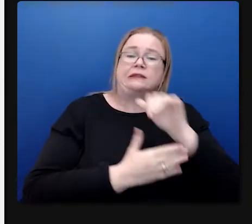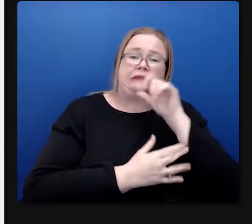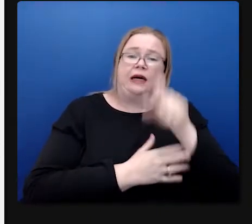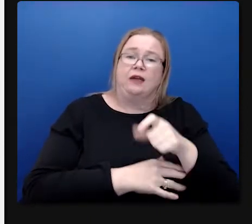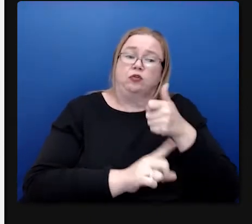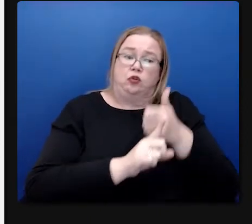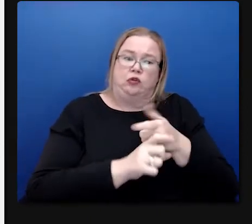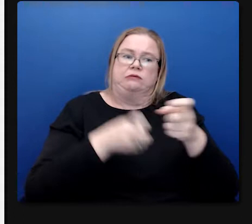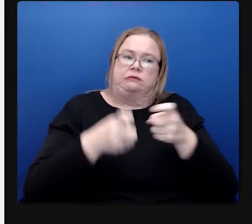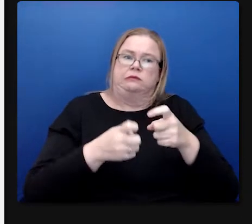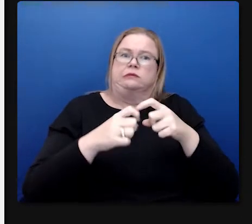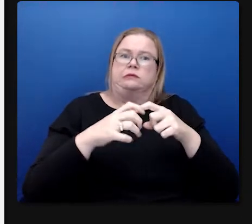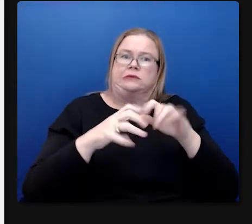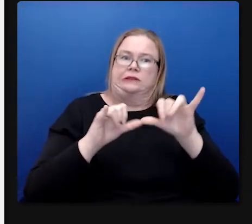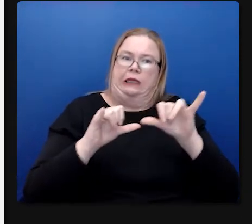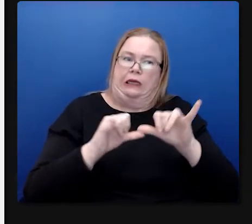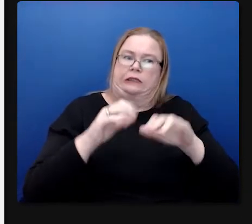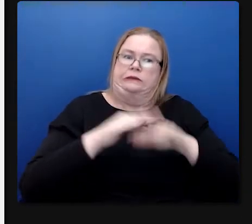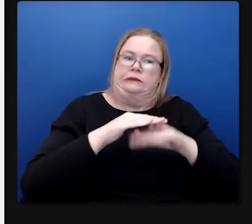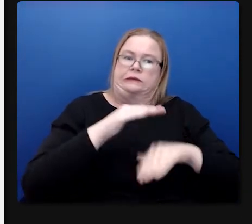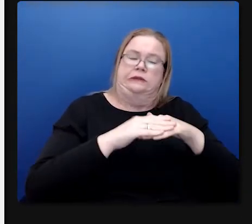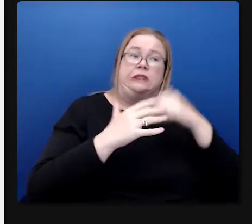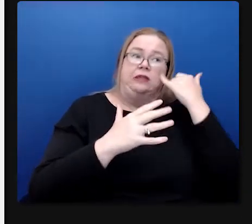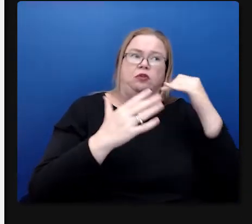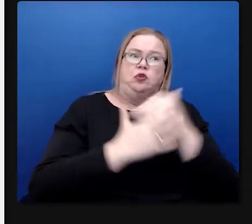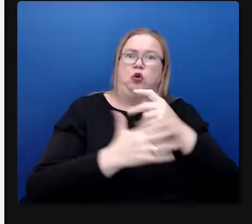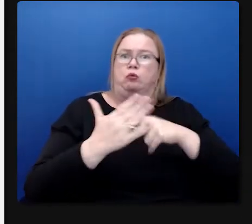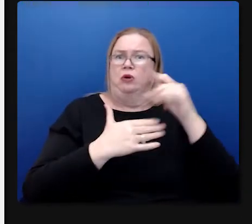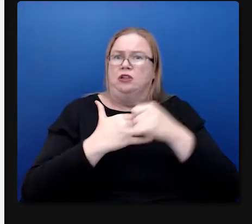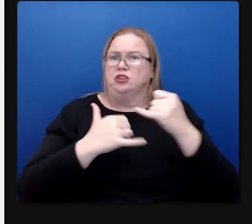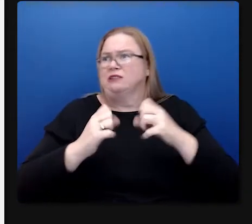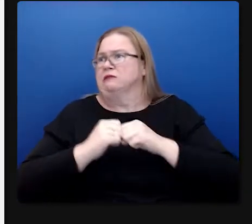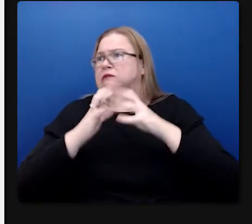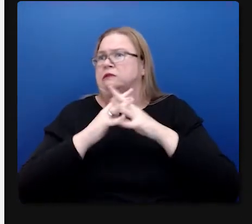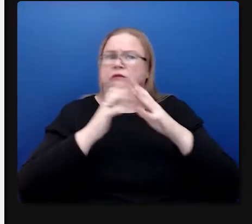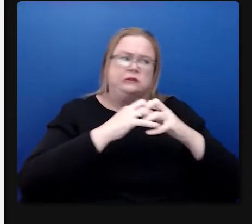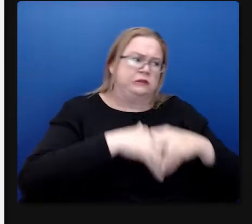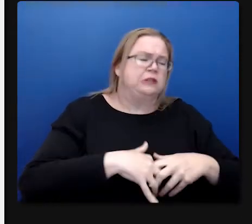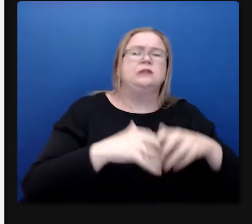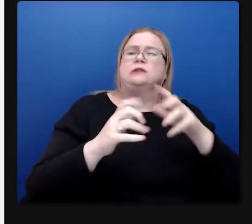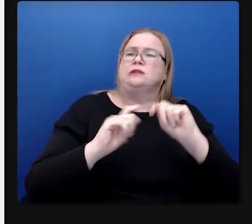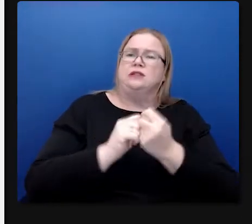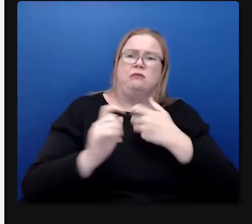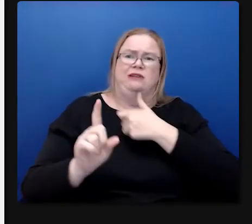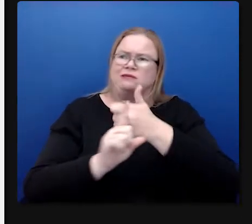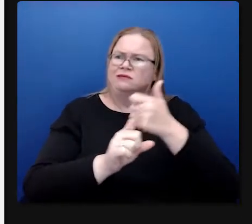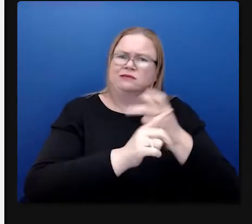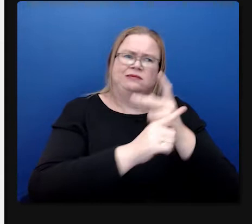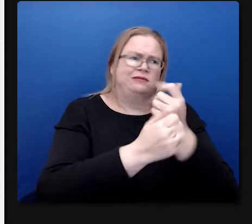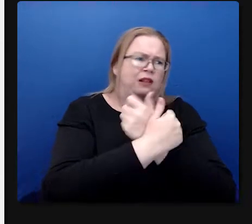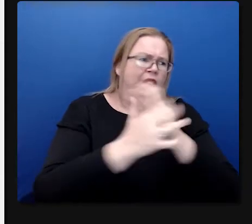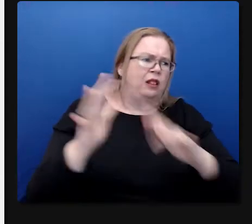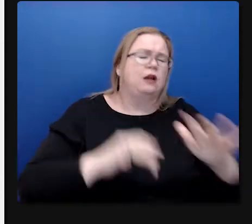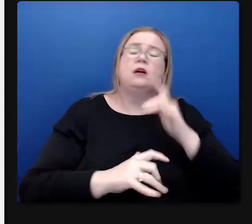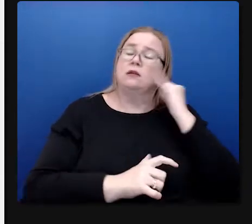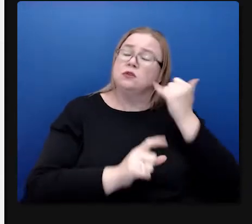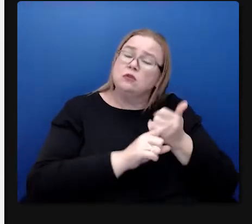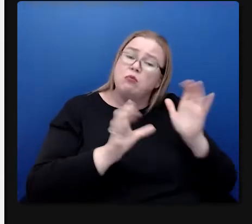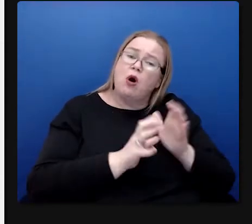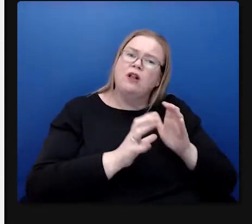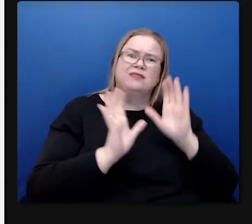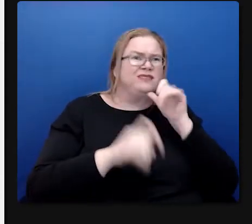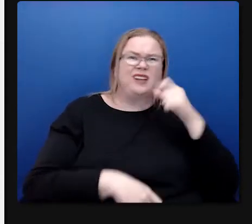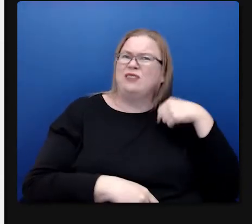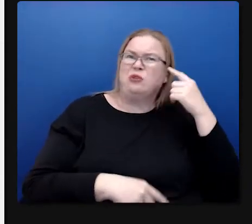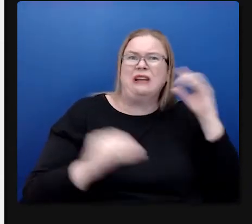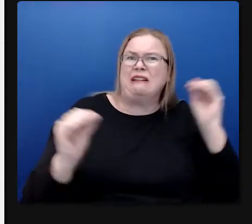have to manually manage capacity. If you have new projects spinning up and spinning down, it's really nice to give teams self-service options. And if you're a small studio, you don't